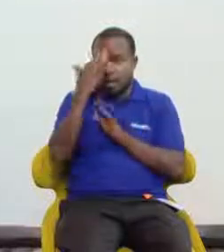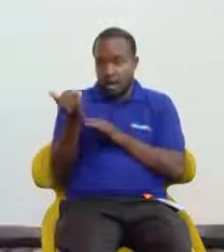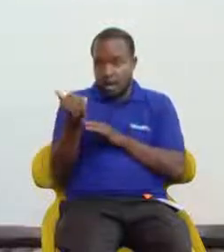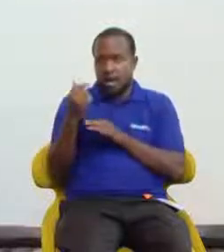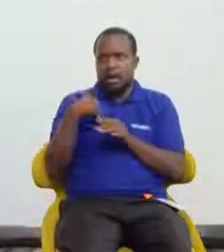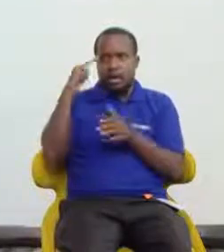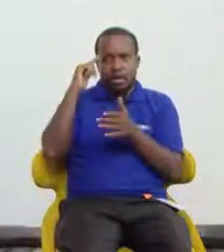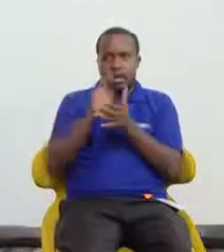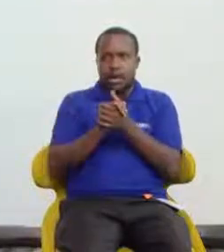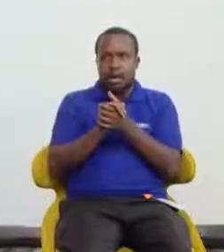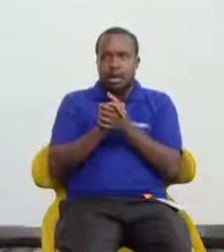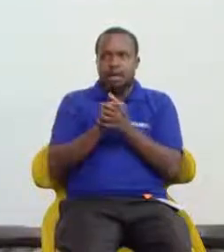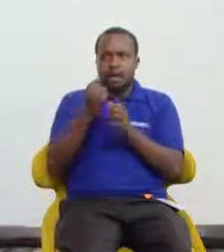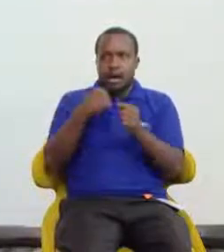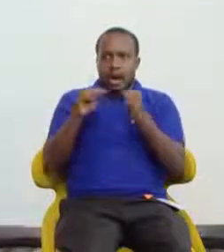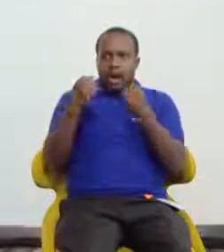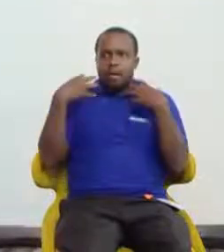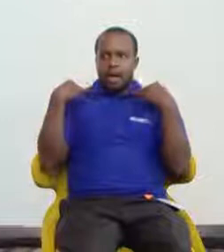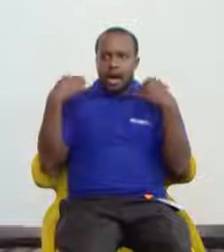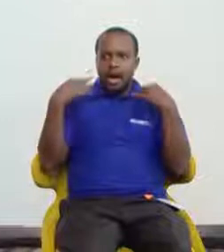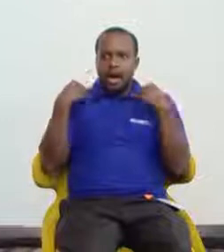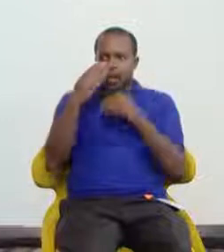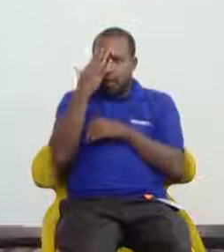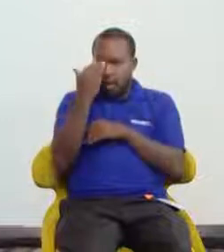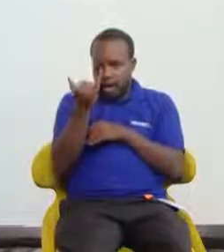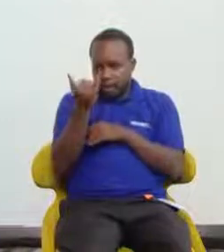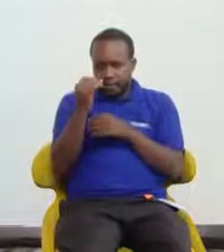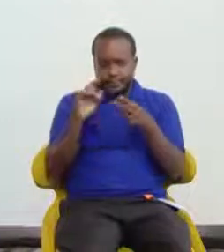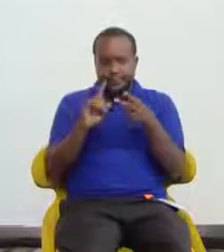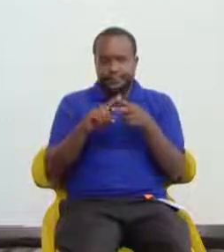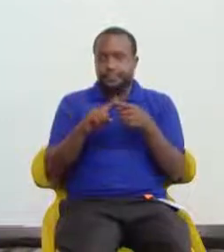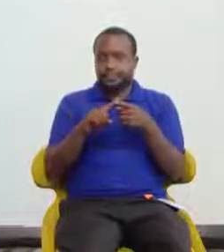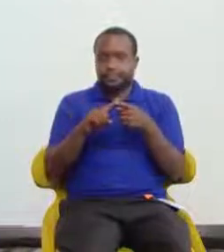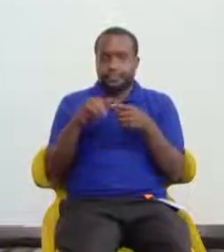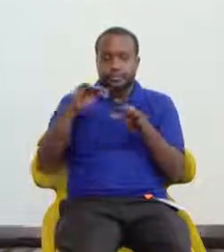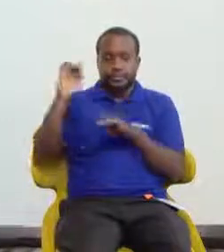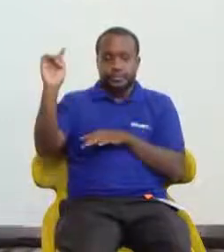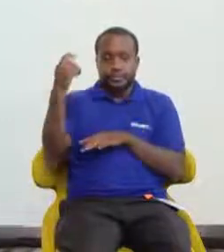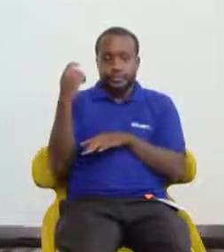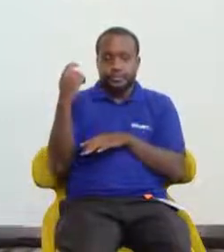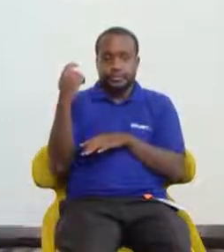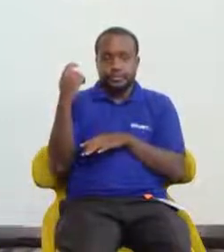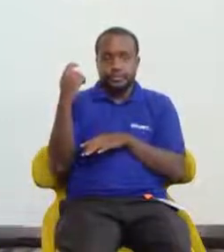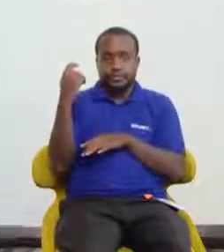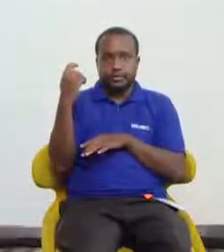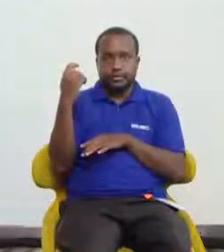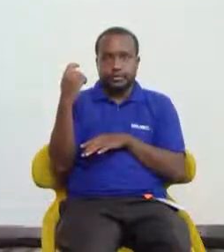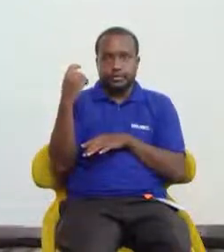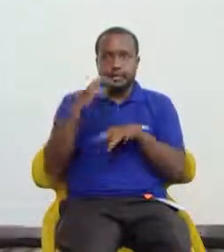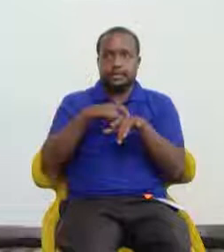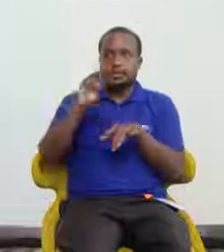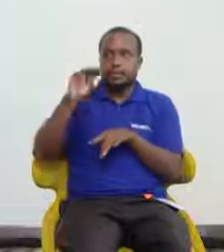I believe in practicalities for a number of reasons. One is because in Kenya, when MPs talk